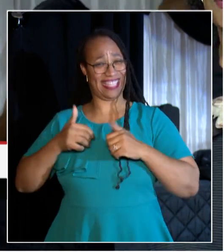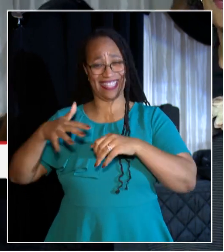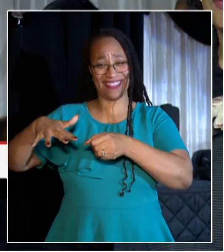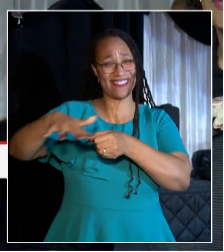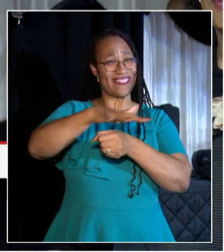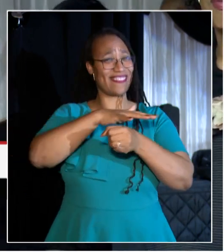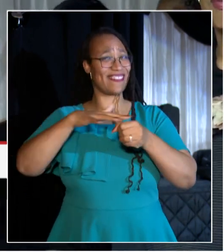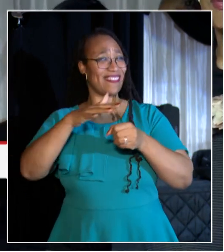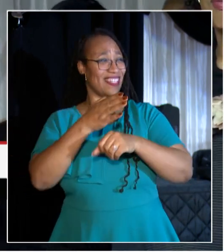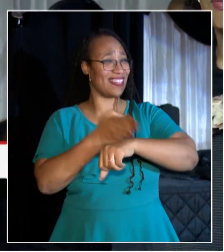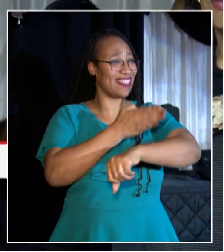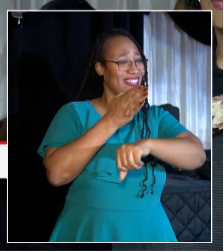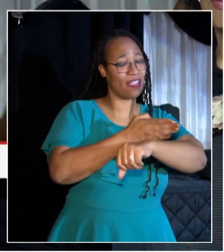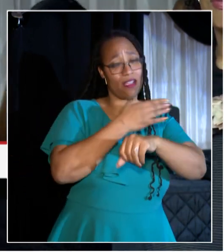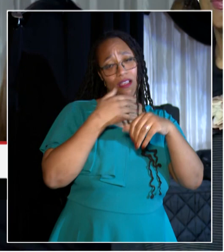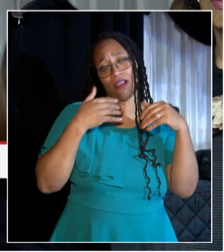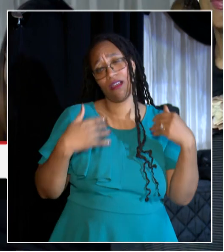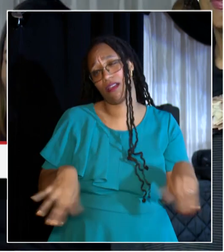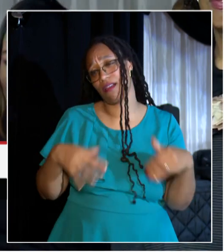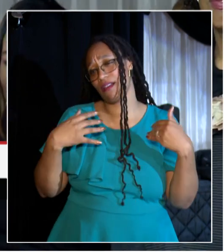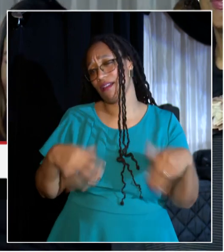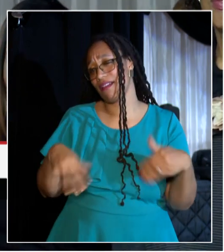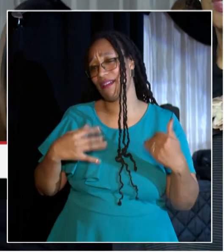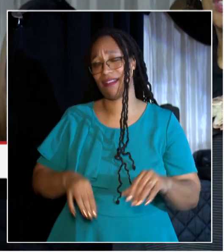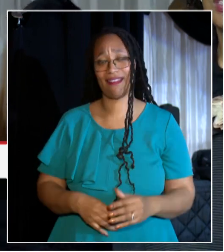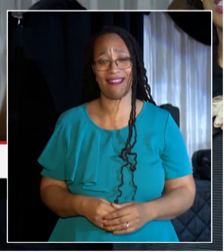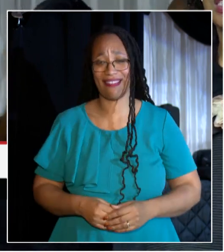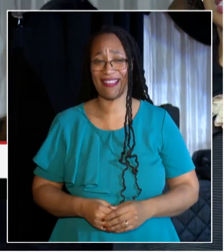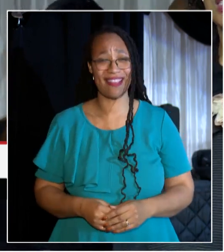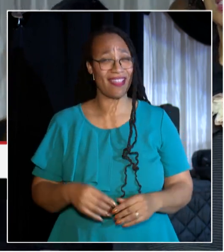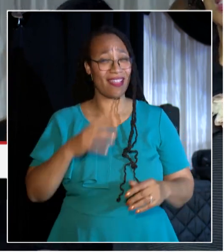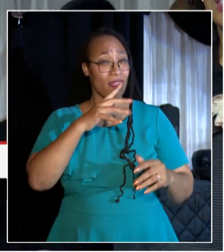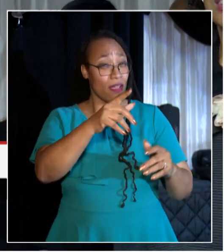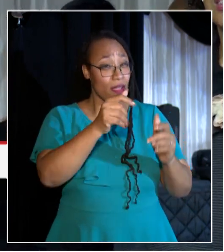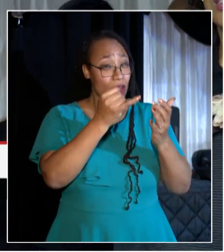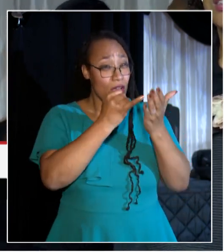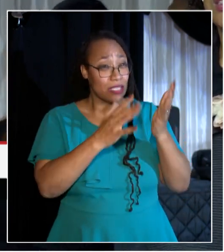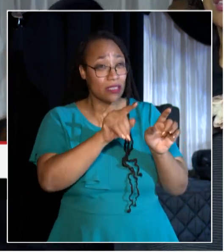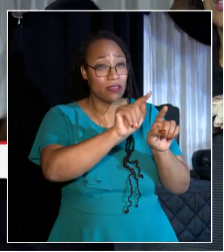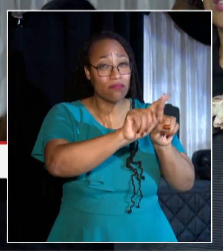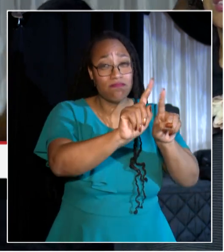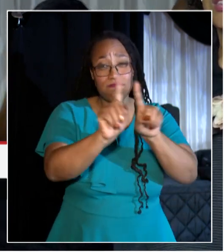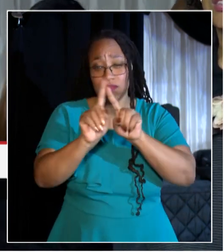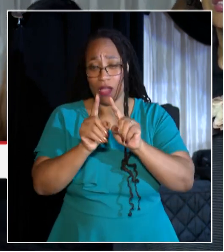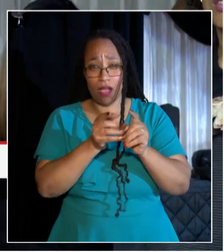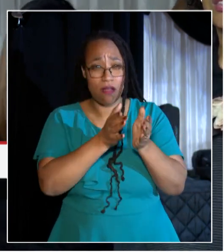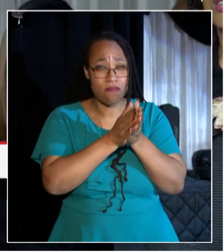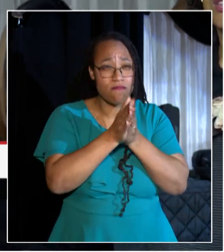affordable housing, business development, and the arts and culture speak volumes